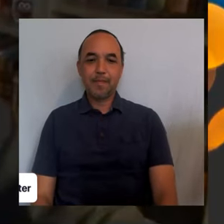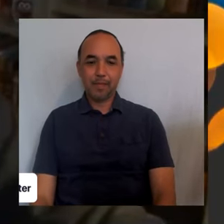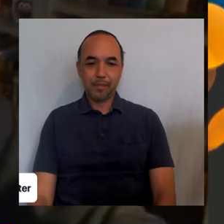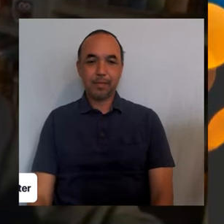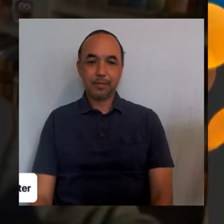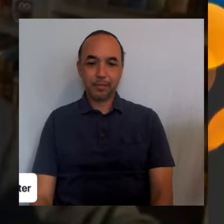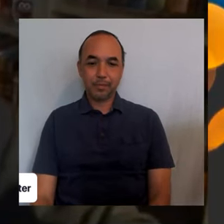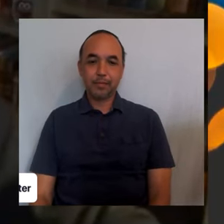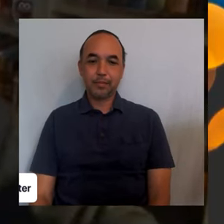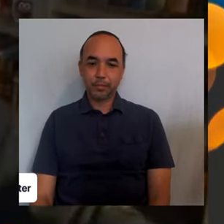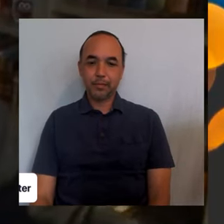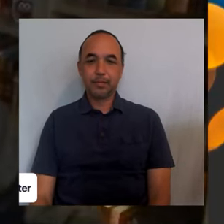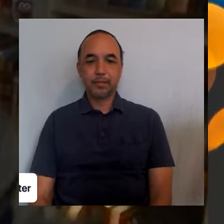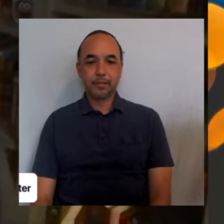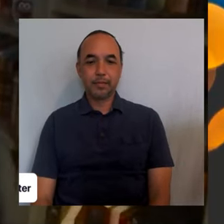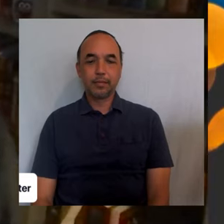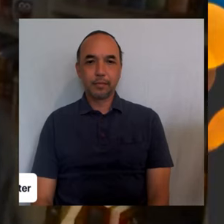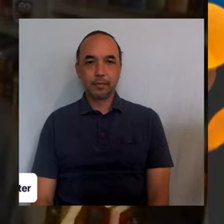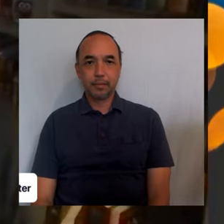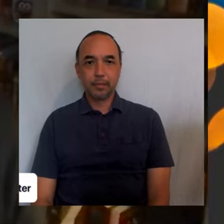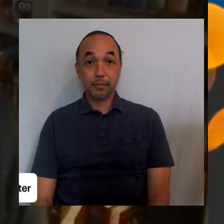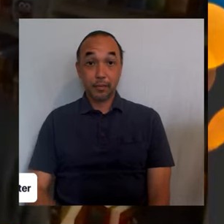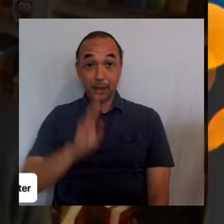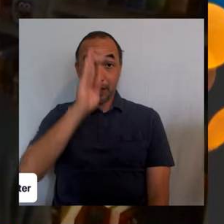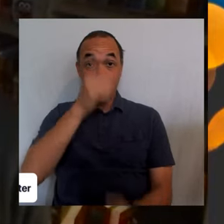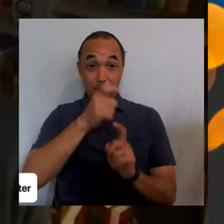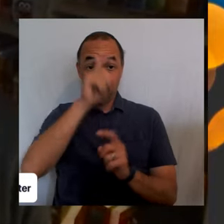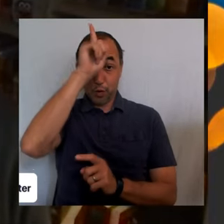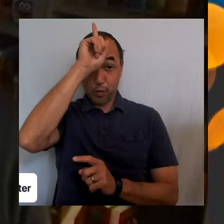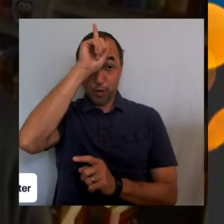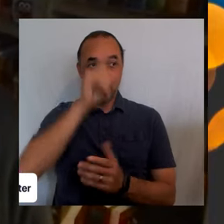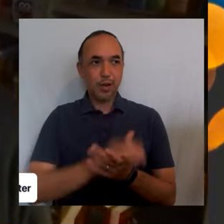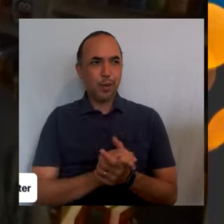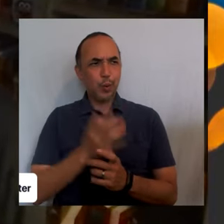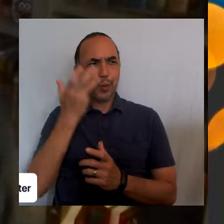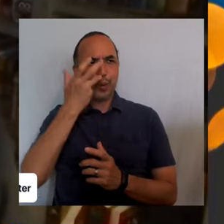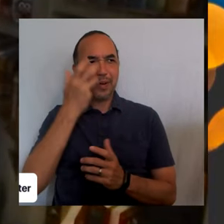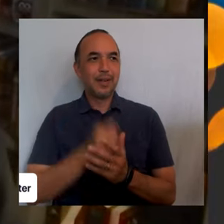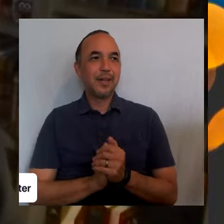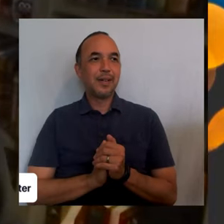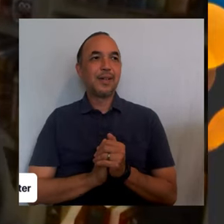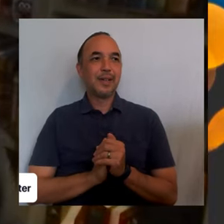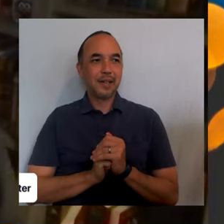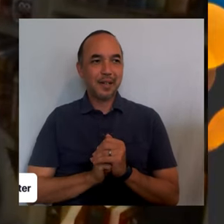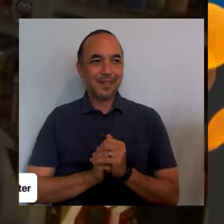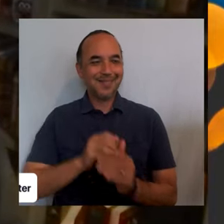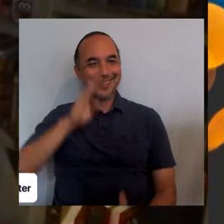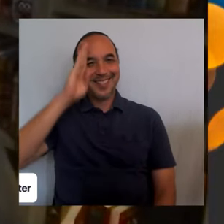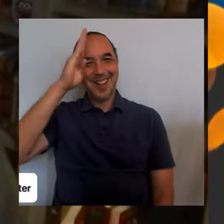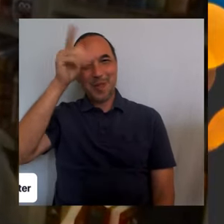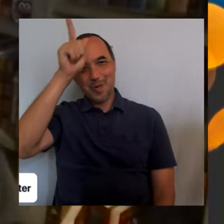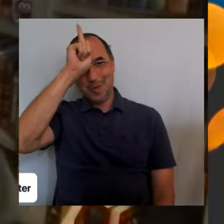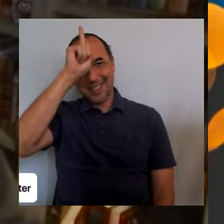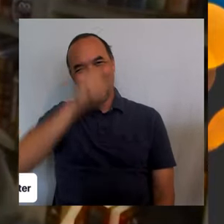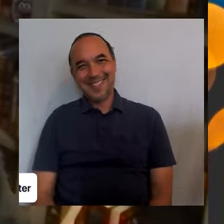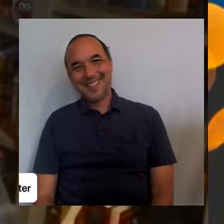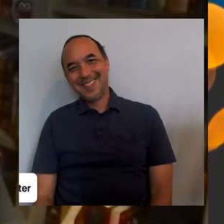Okay. Hi from Germany. Gosh. Hi, Germany.